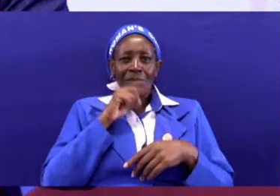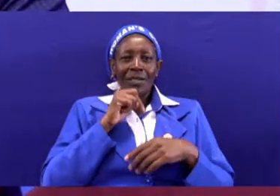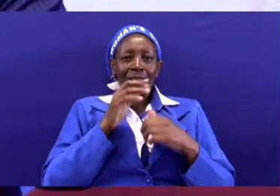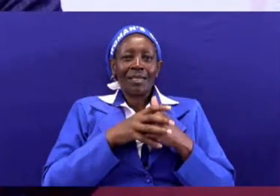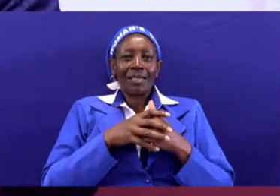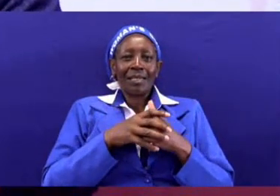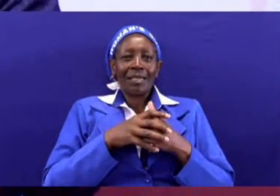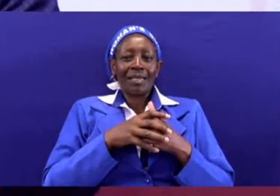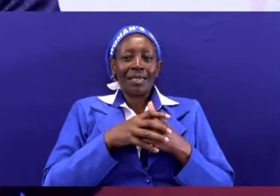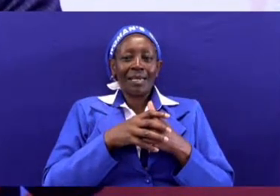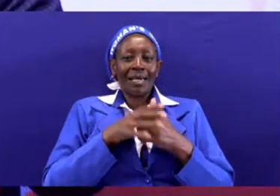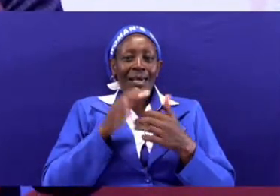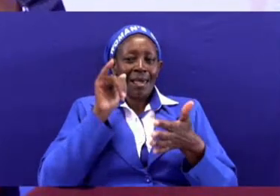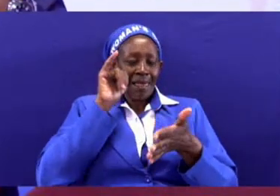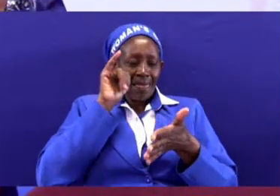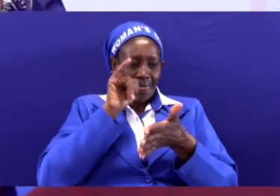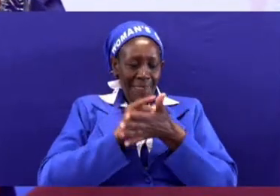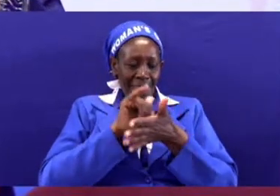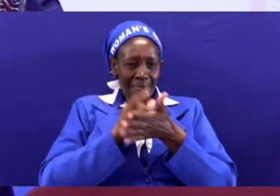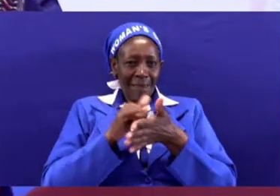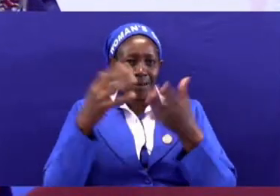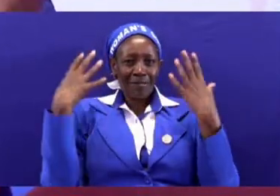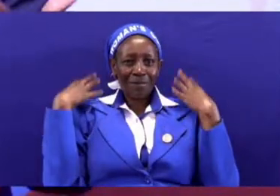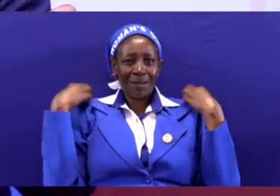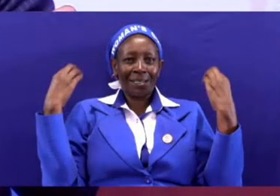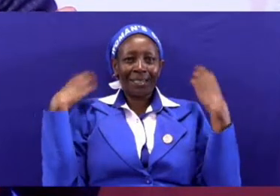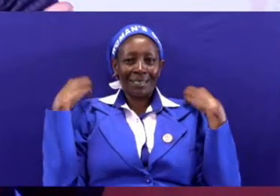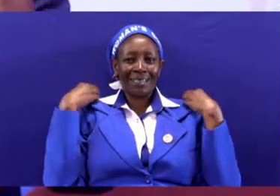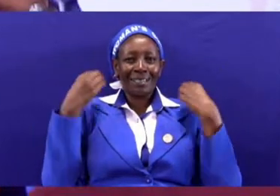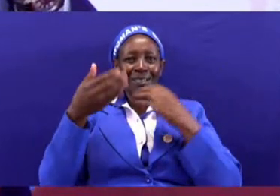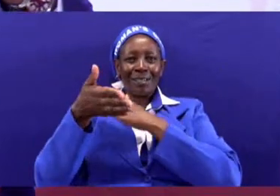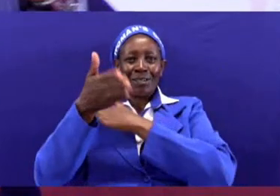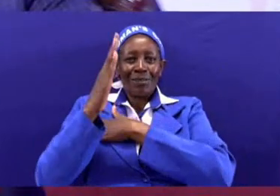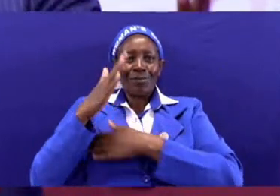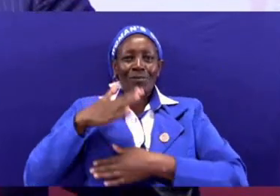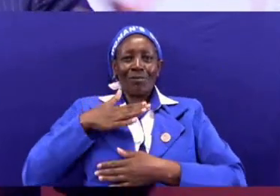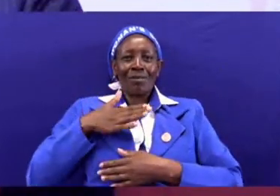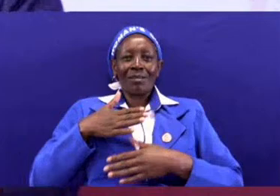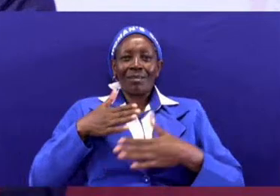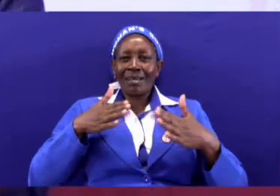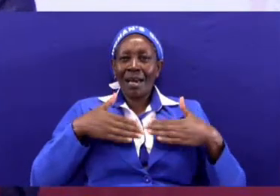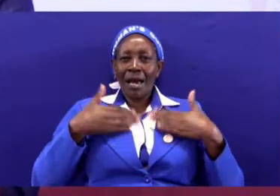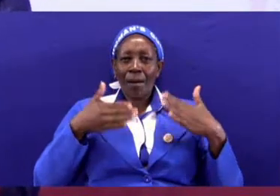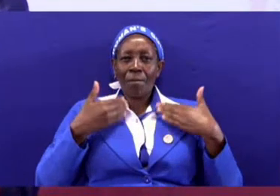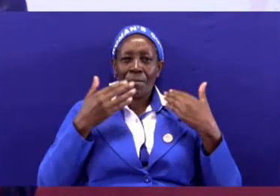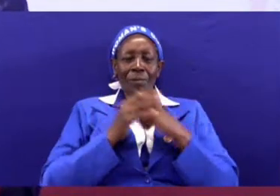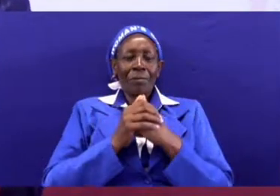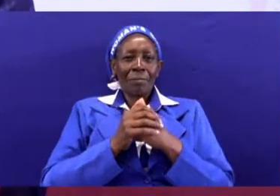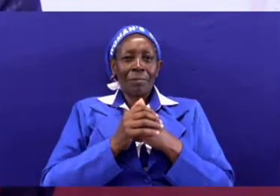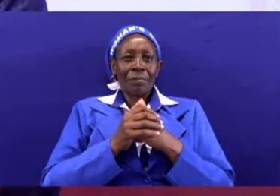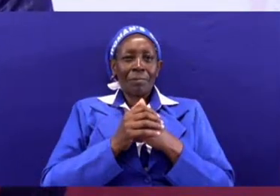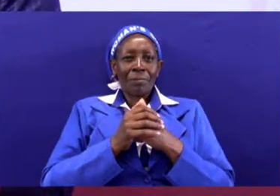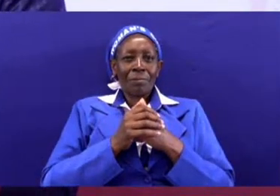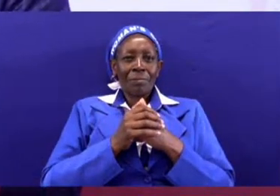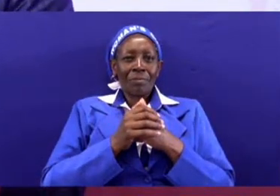That in these immoral practices, God is not pleased, and there are many passages that speak to that effect. But